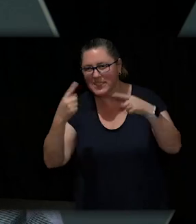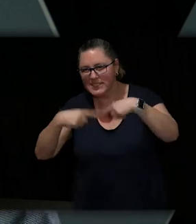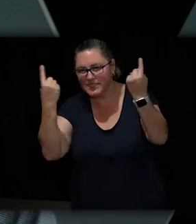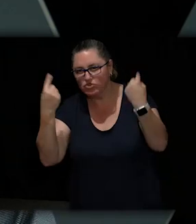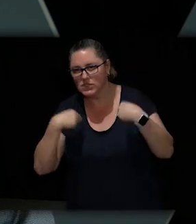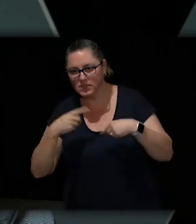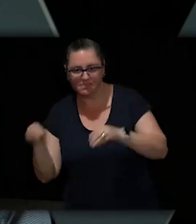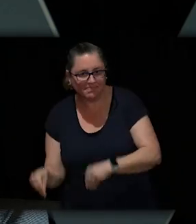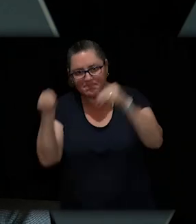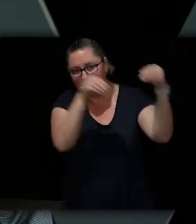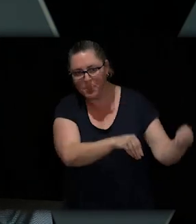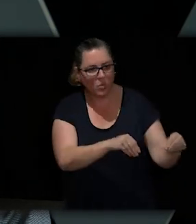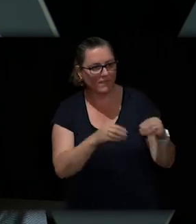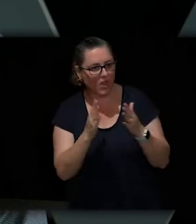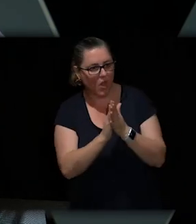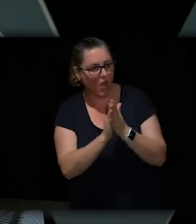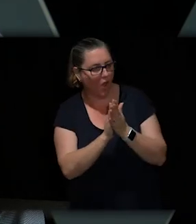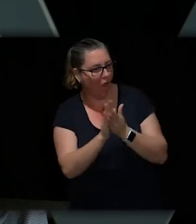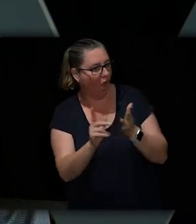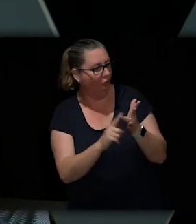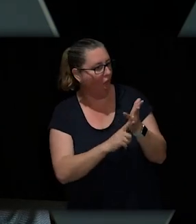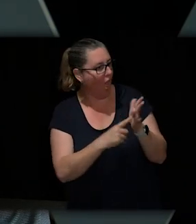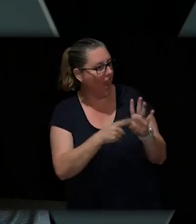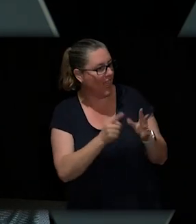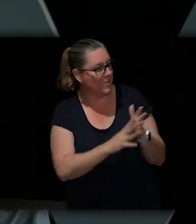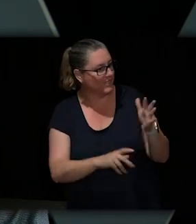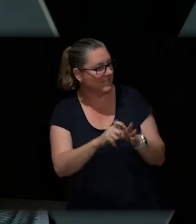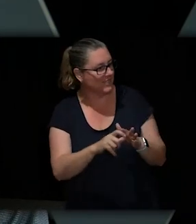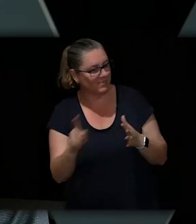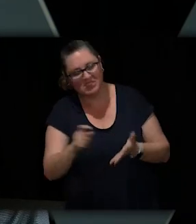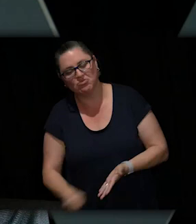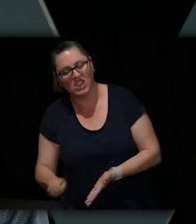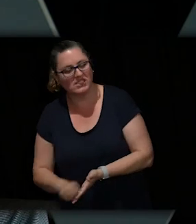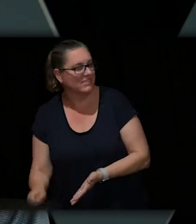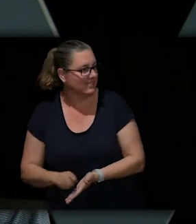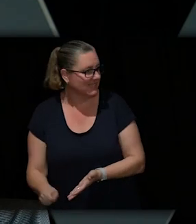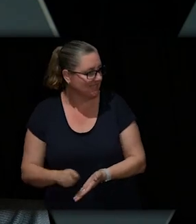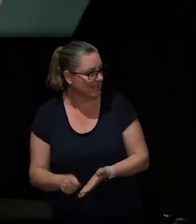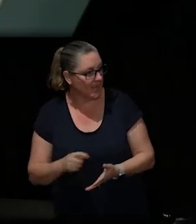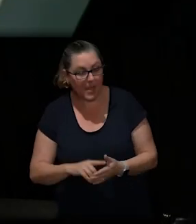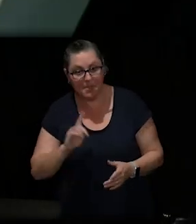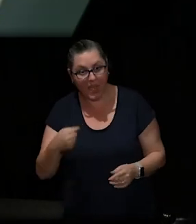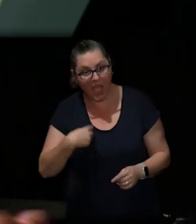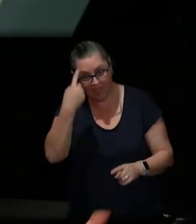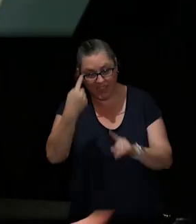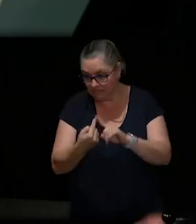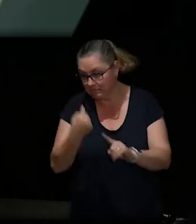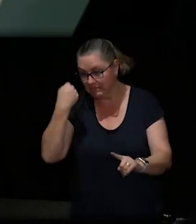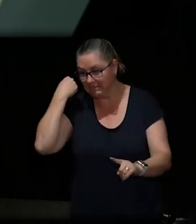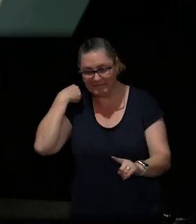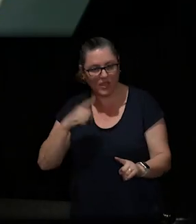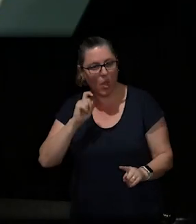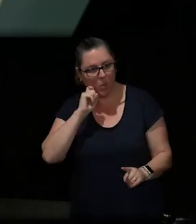I've been writing and doing that. But yeah, I think I will in some ways always be thinking back on this time. I mean, I guess it's a problem you